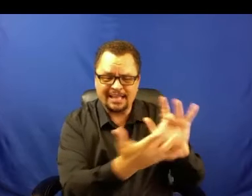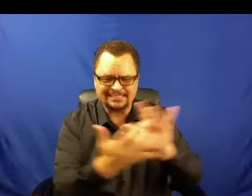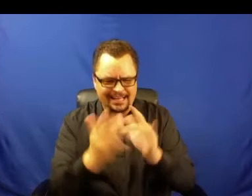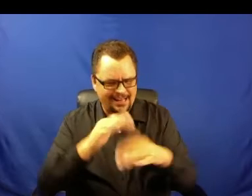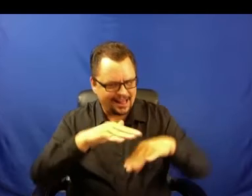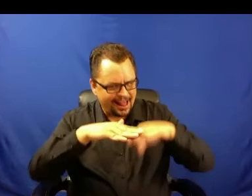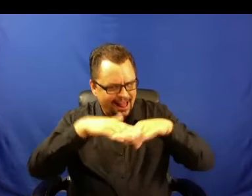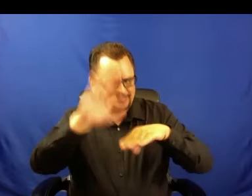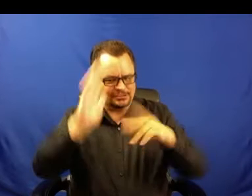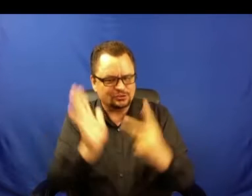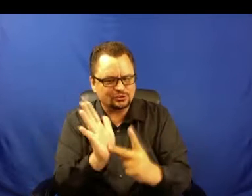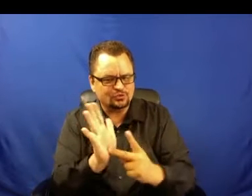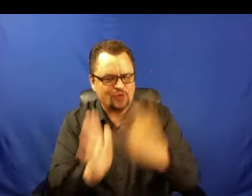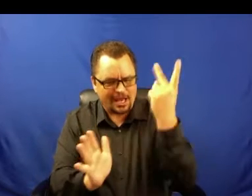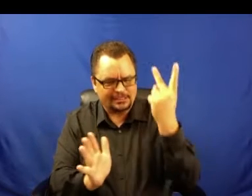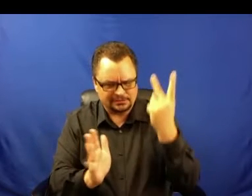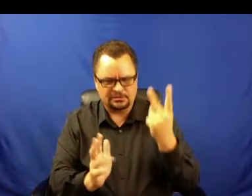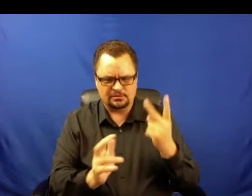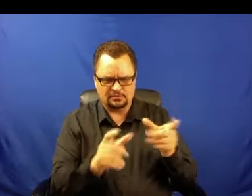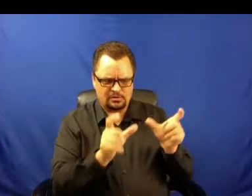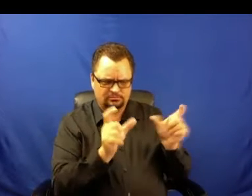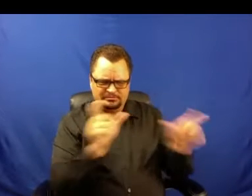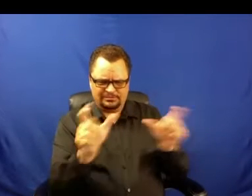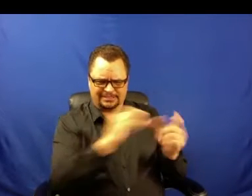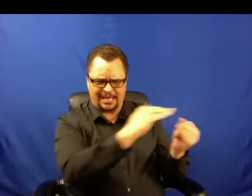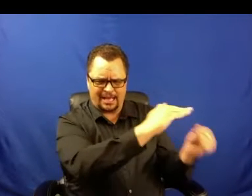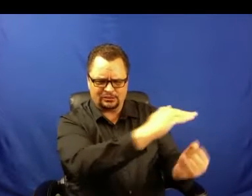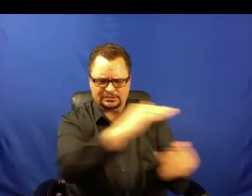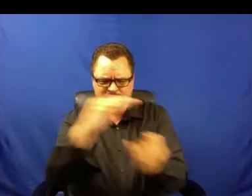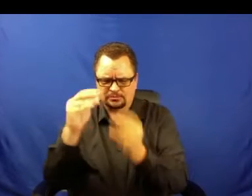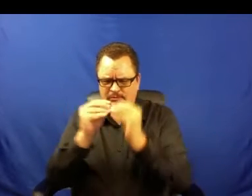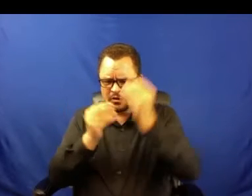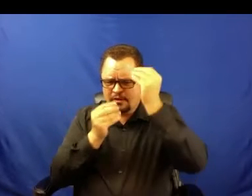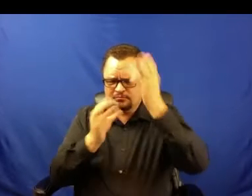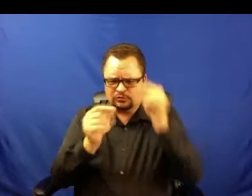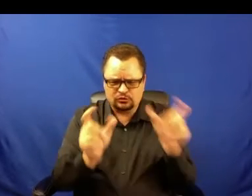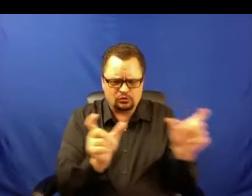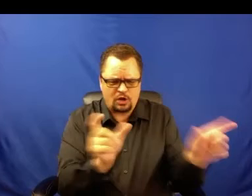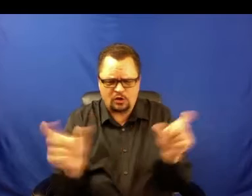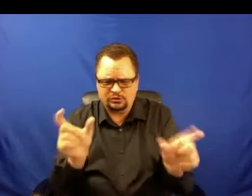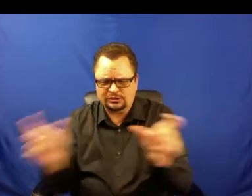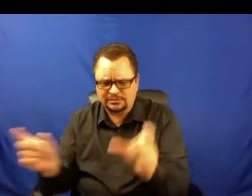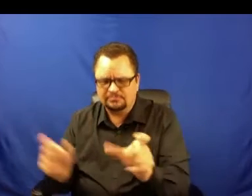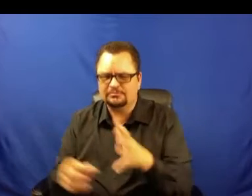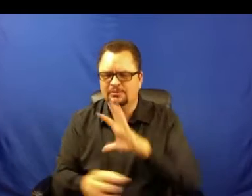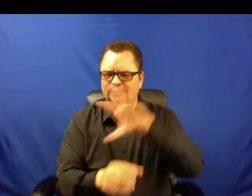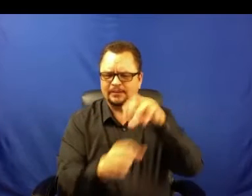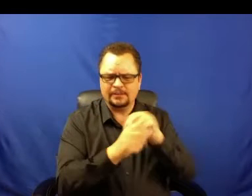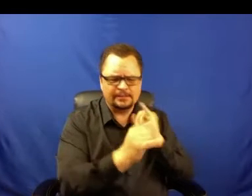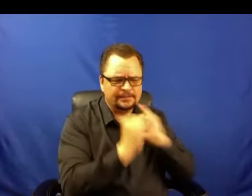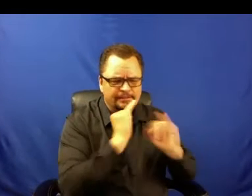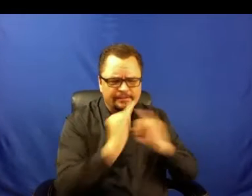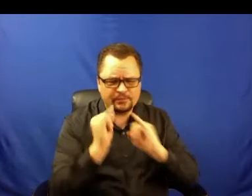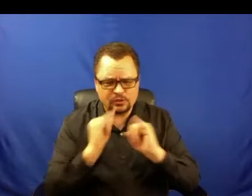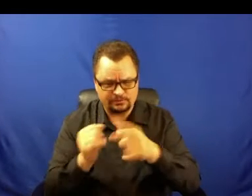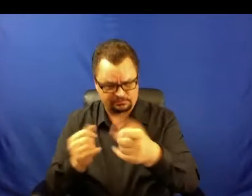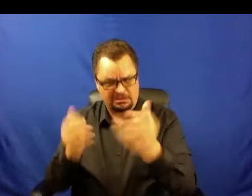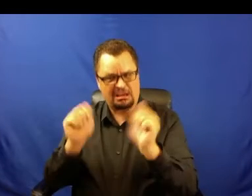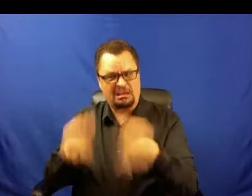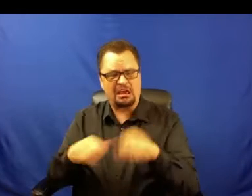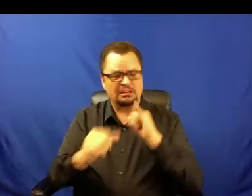as an interview if they choose to partake in that later in time. For most of the outbreaks we are